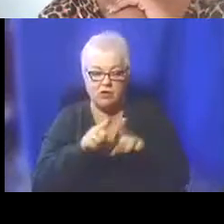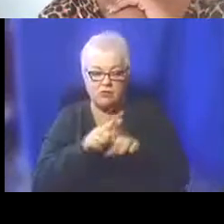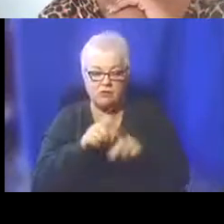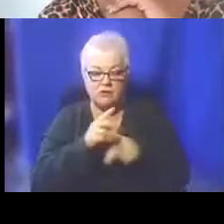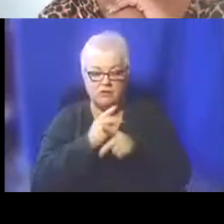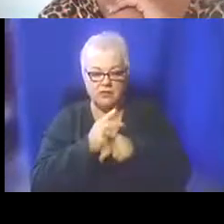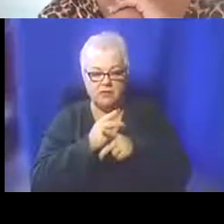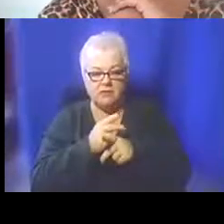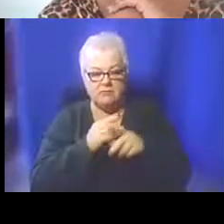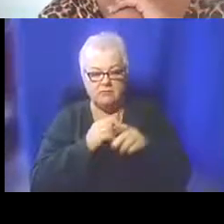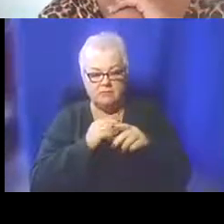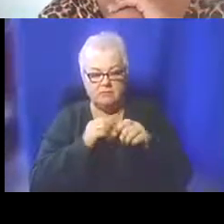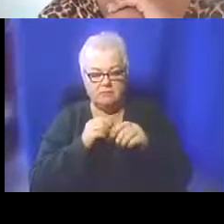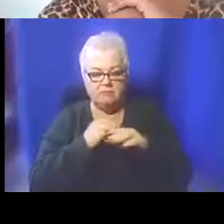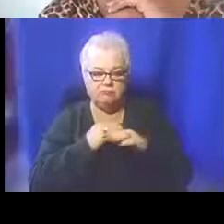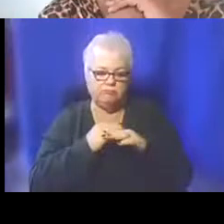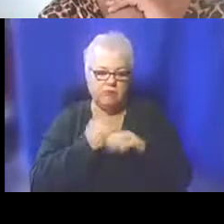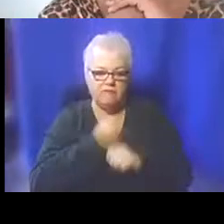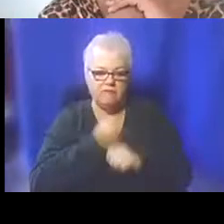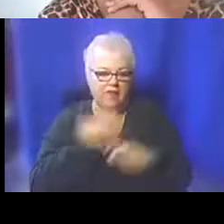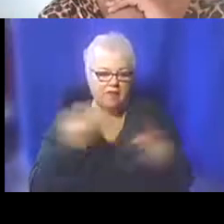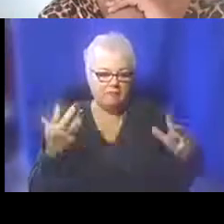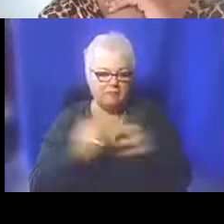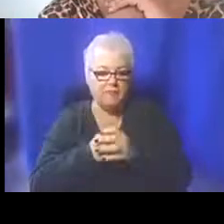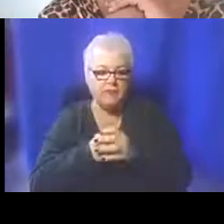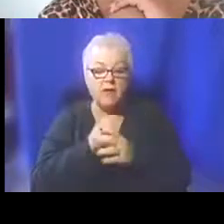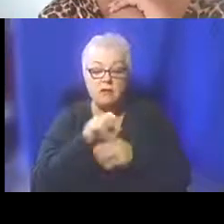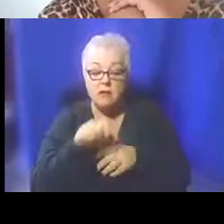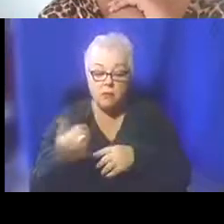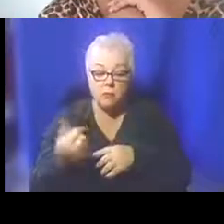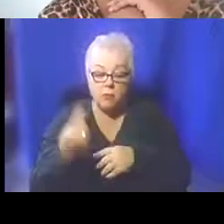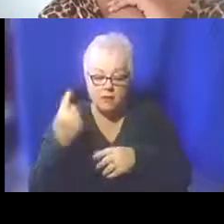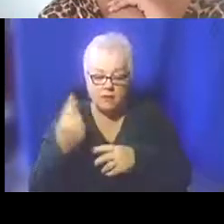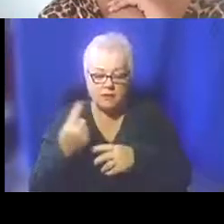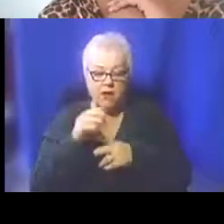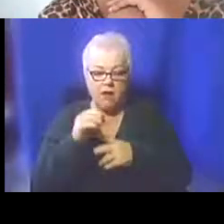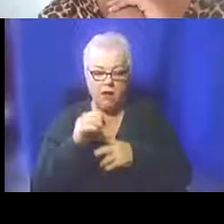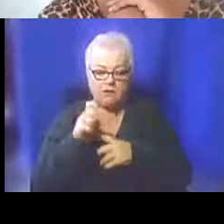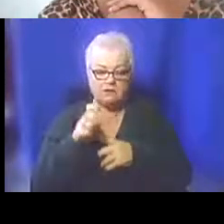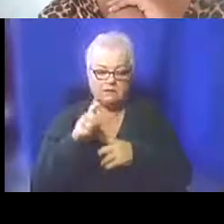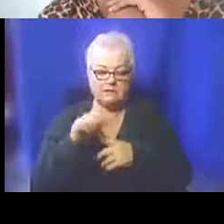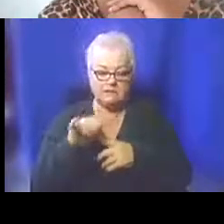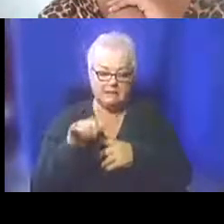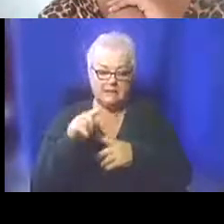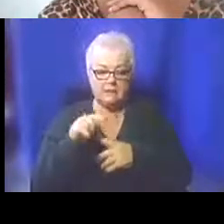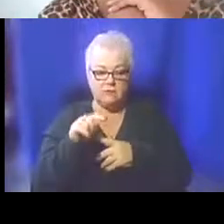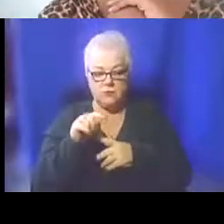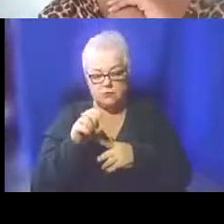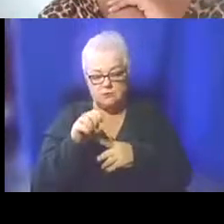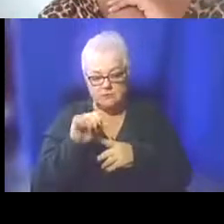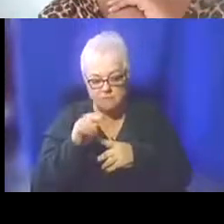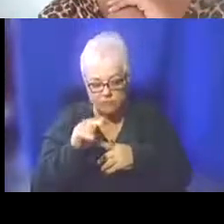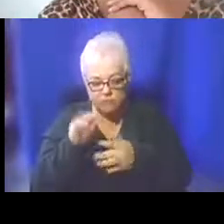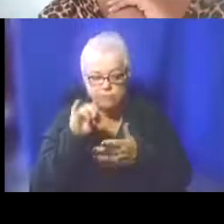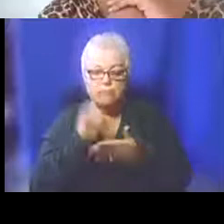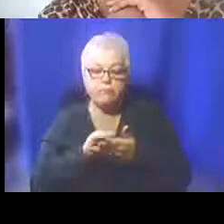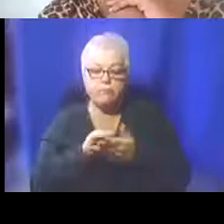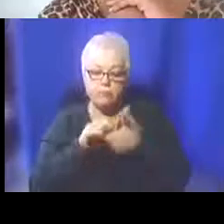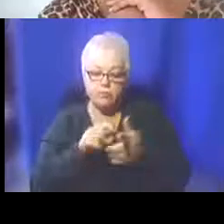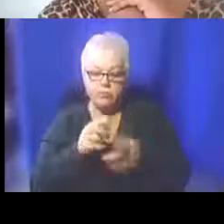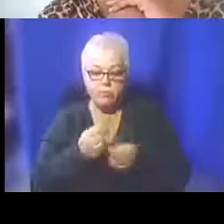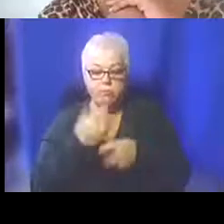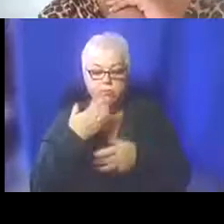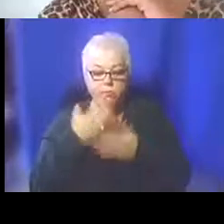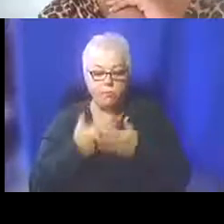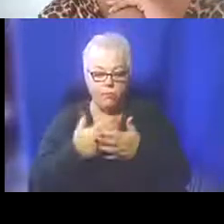blunting everything, okay? The other hormone that's sometimes released is oxytocin, and this is a hormone that promotes good feelings. And that may